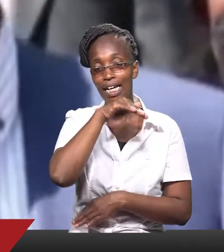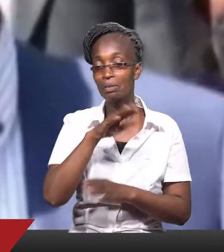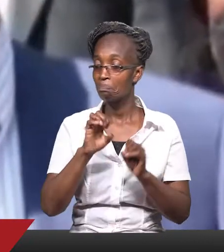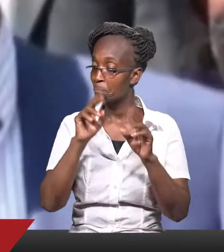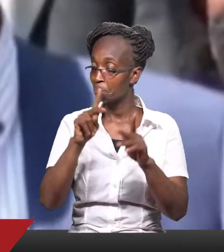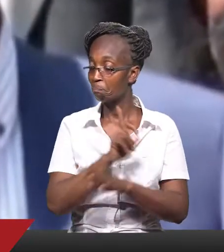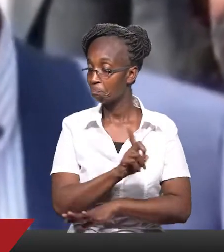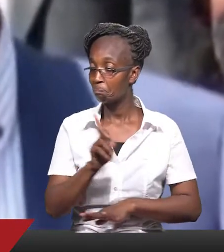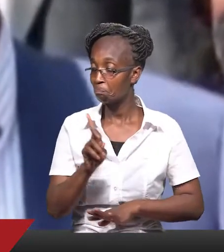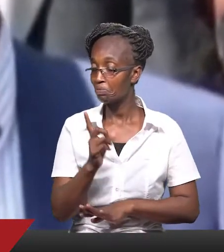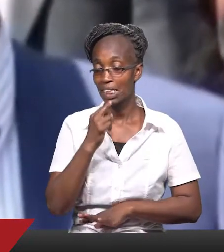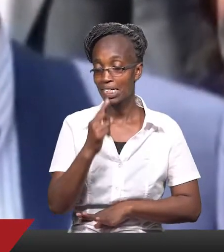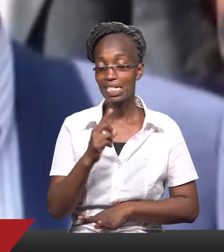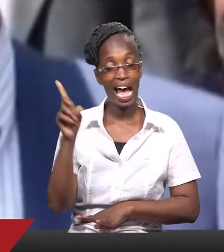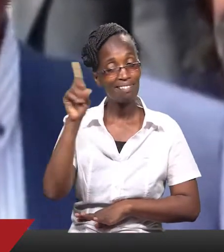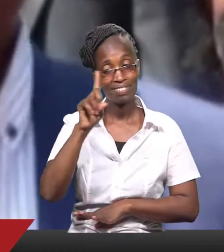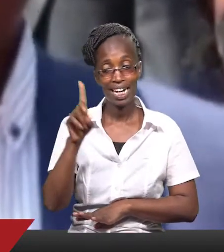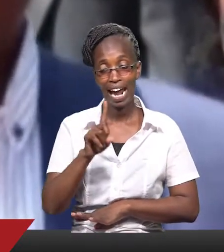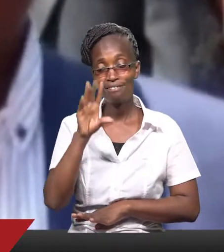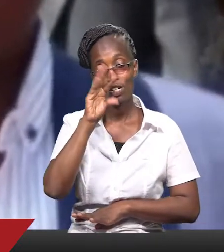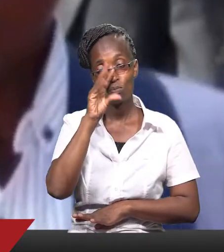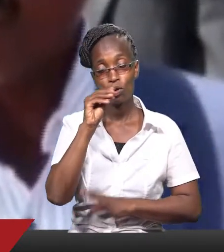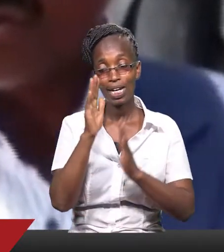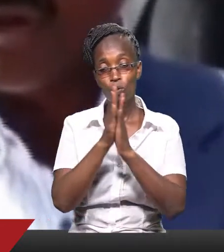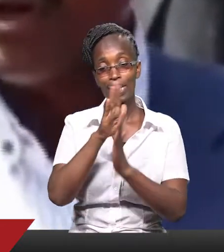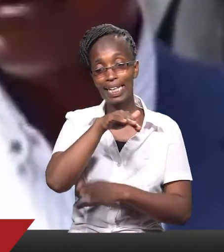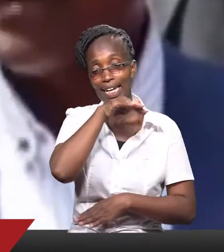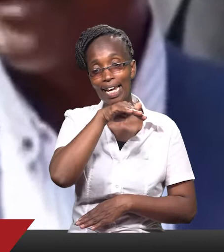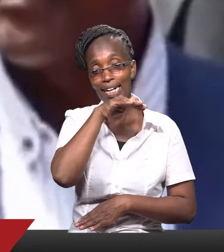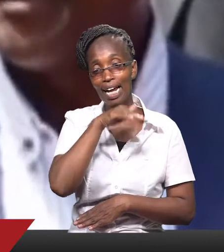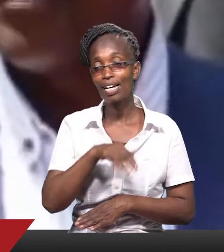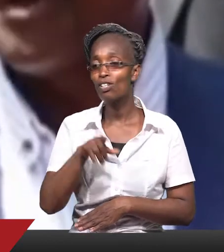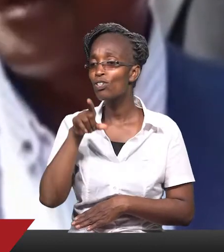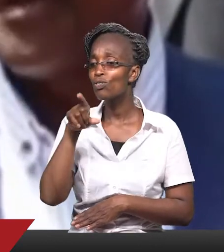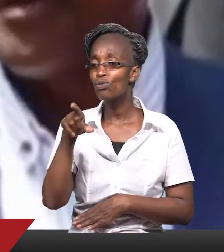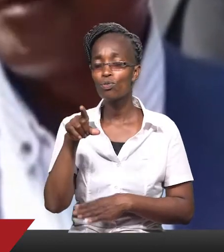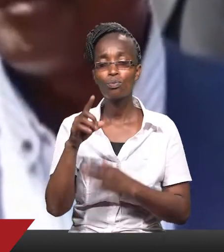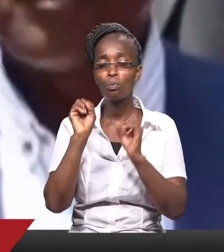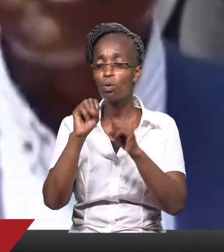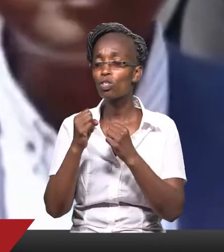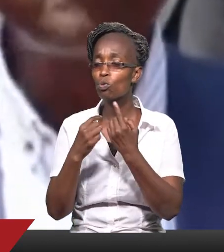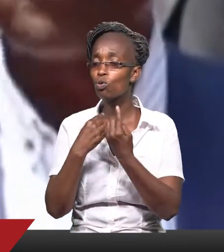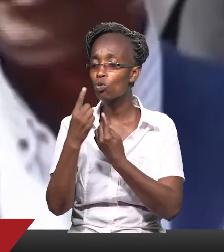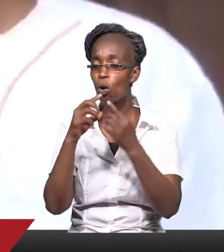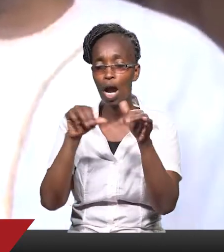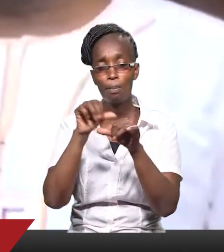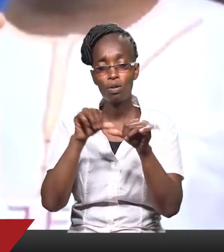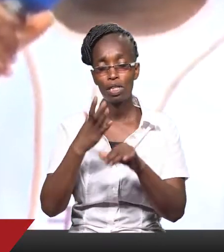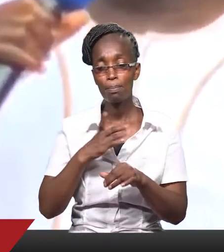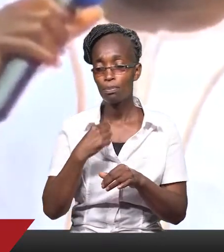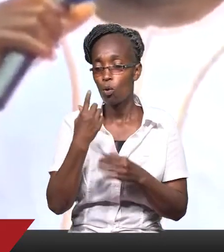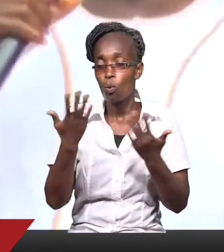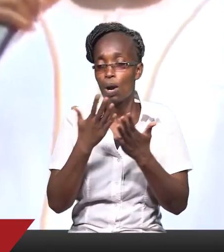him since then. I hope that answers you. How can you flirt with somebody with whom you have no